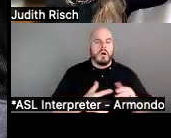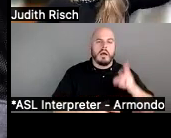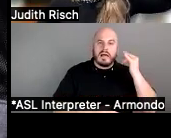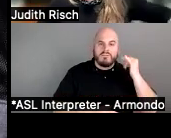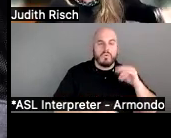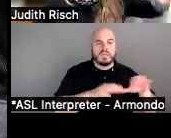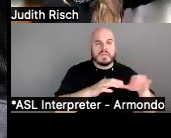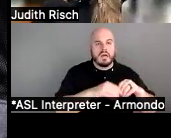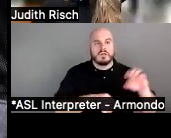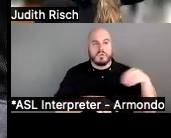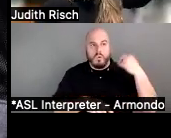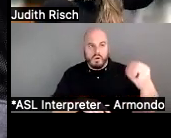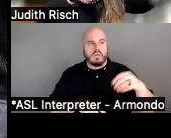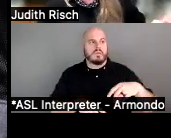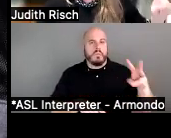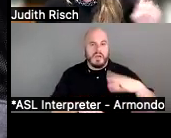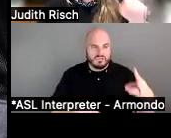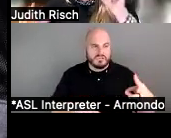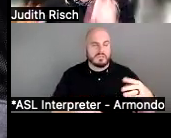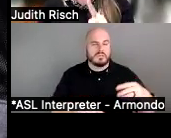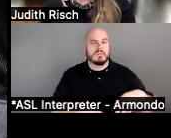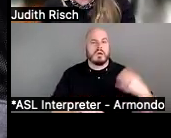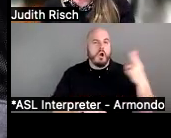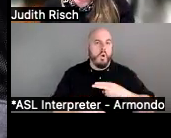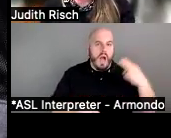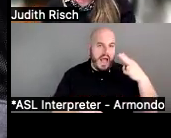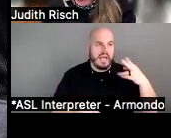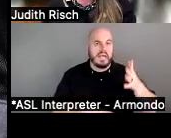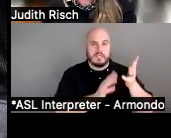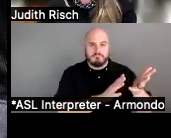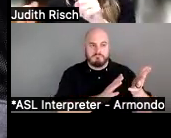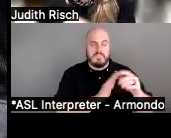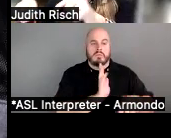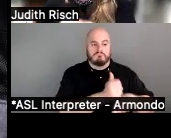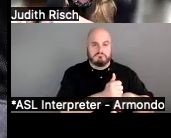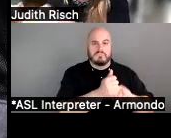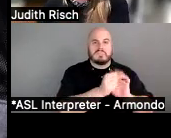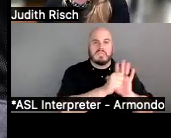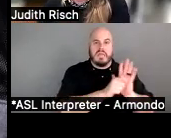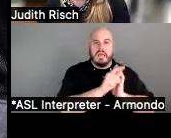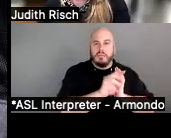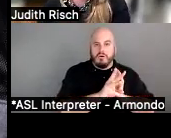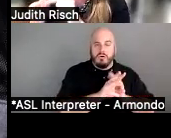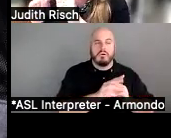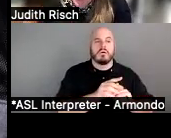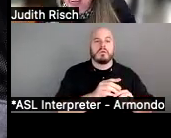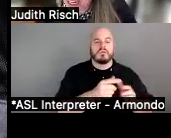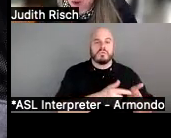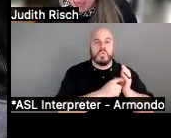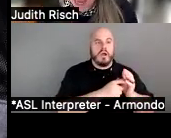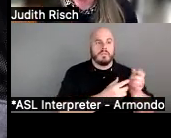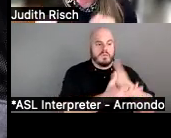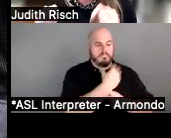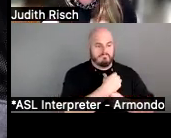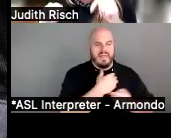Oregon does, and Washington does, and Hawaii does. So they're going to pass a state law that's going to put these requirements on you